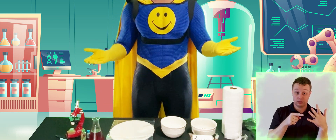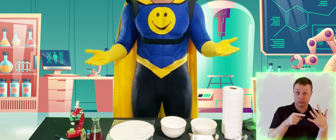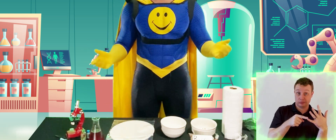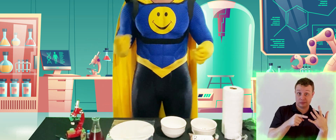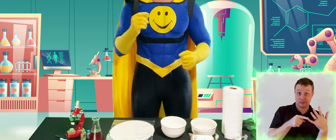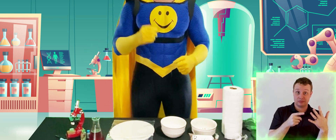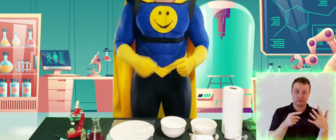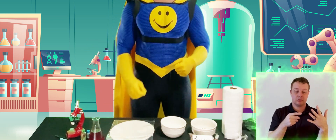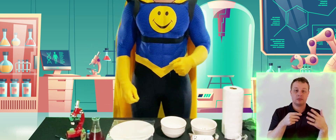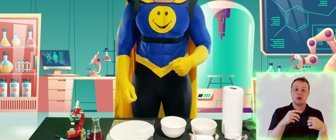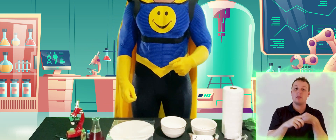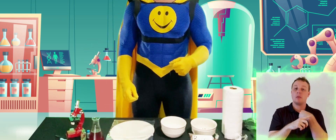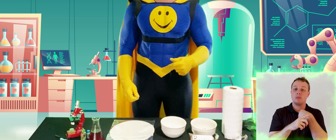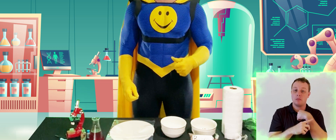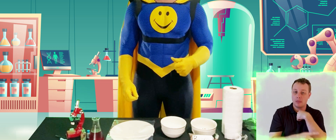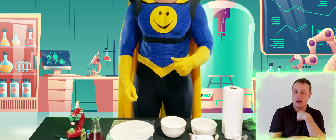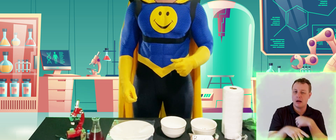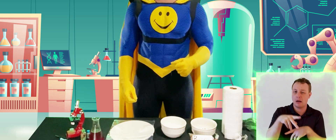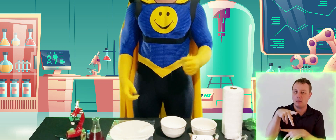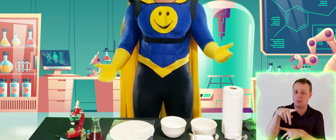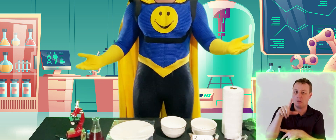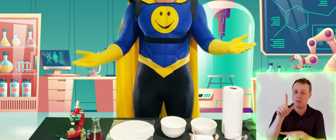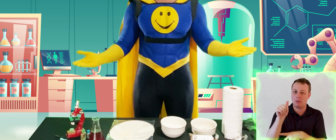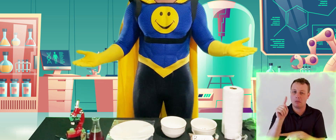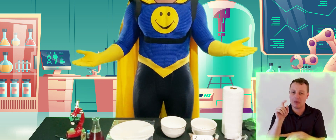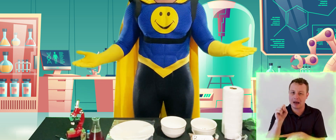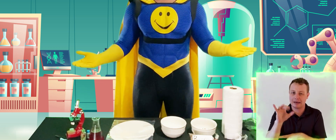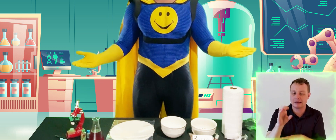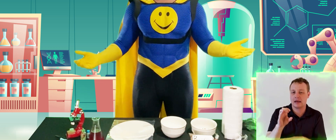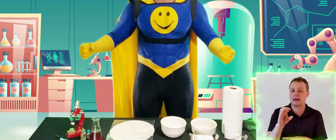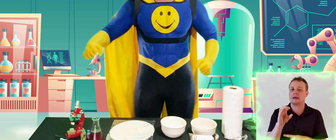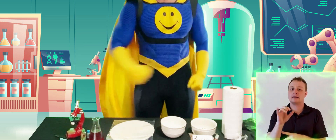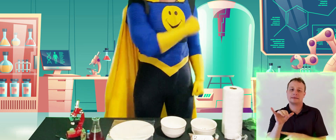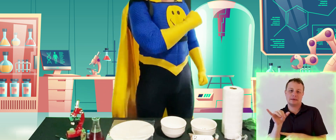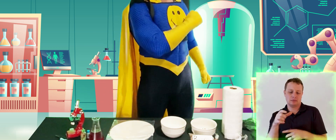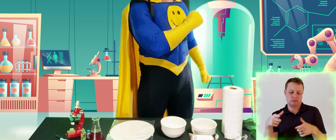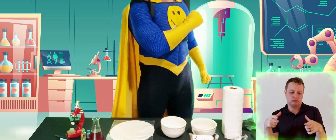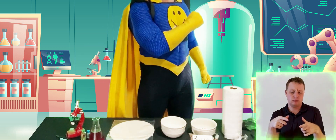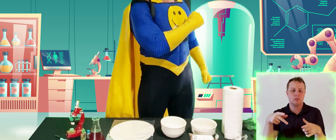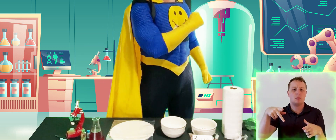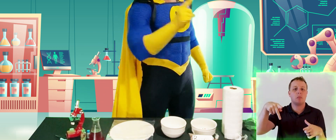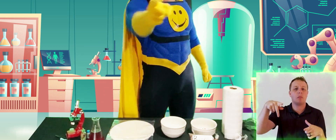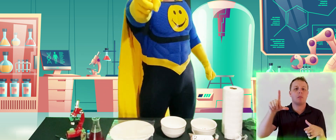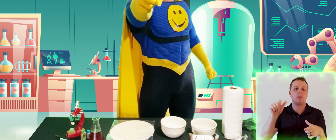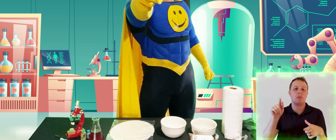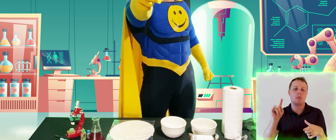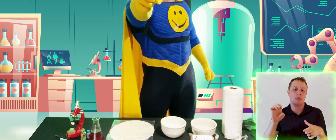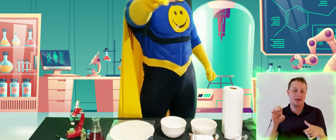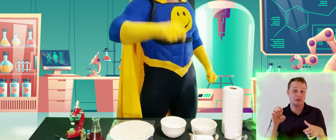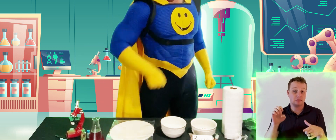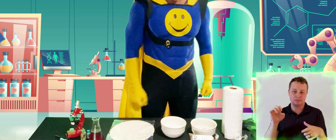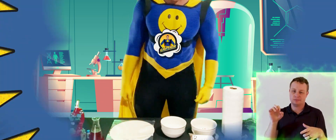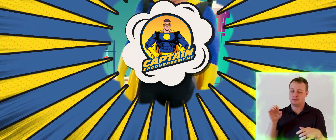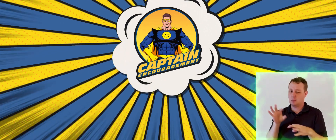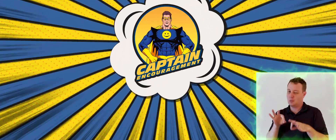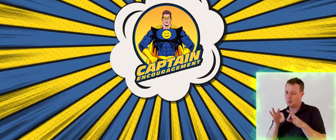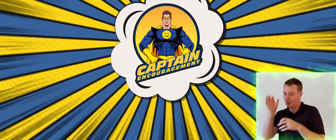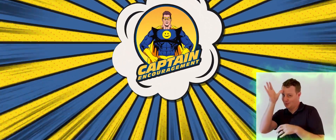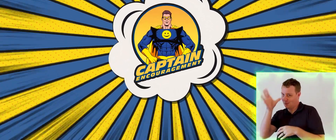all you need. And with the help of a parent or a guardian, we can make this experiment get underway. Let's go!